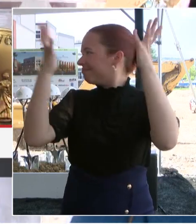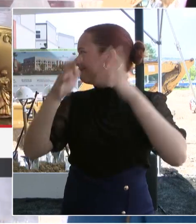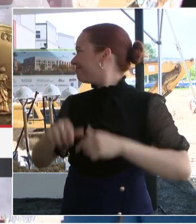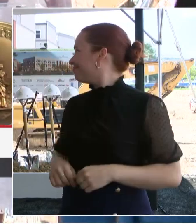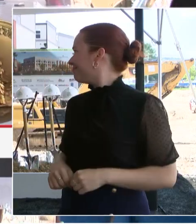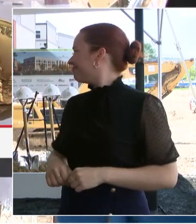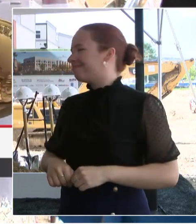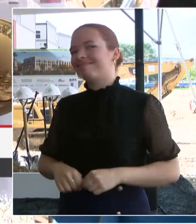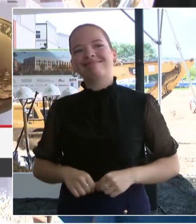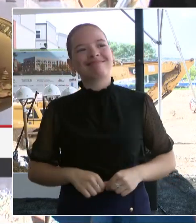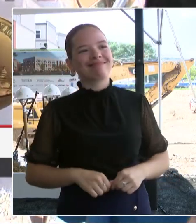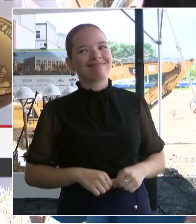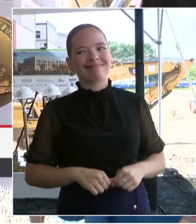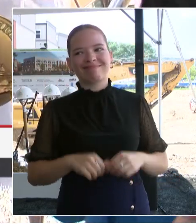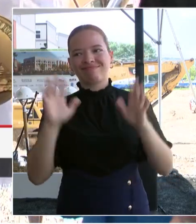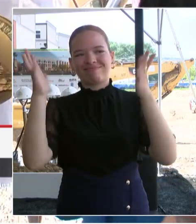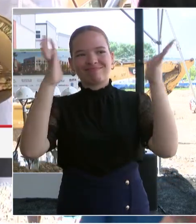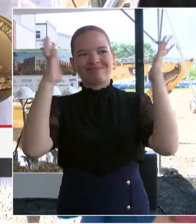the Honorable